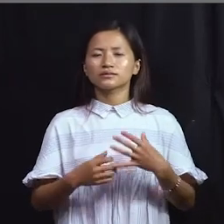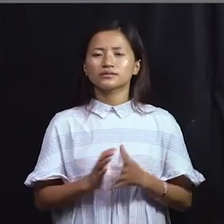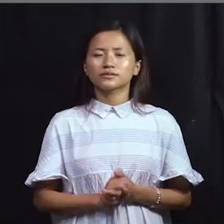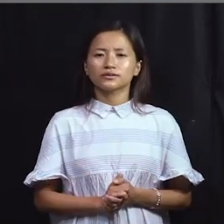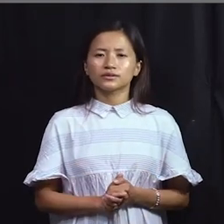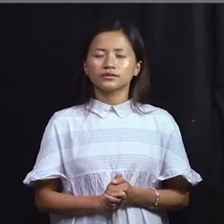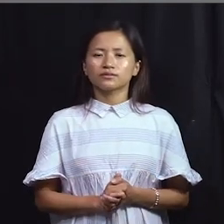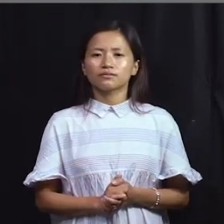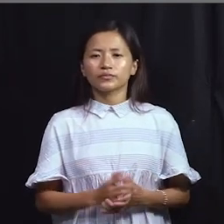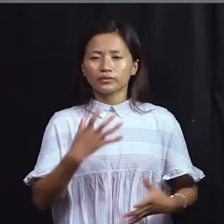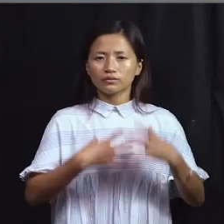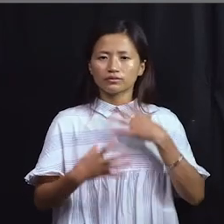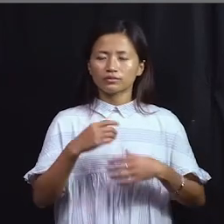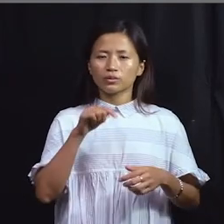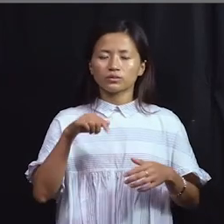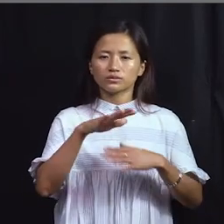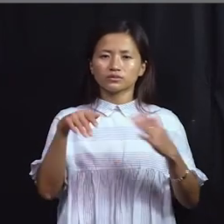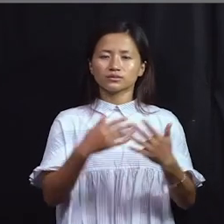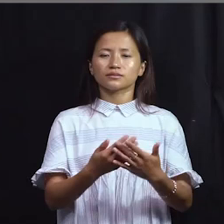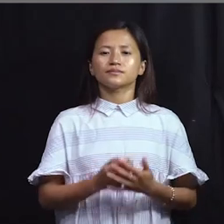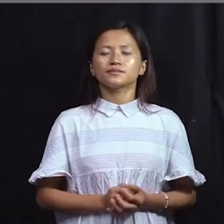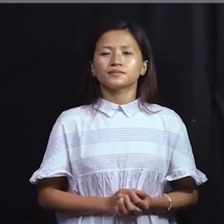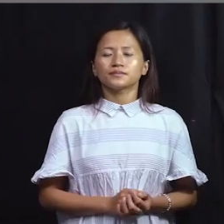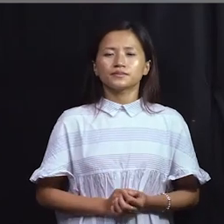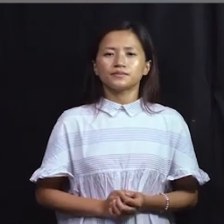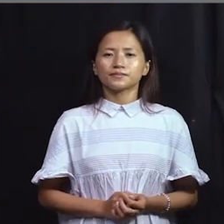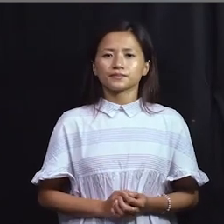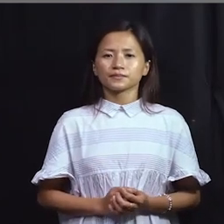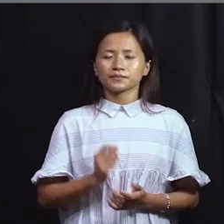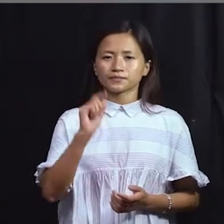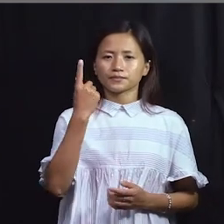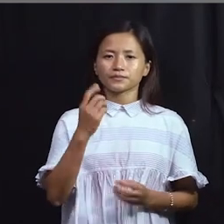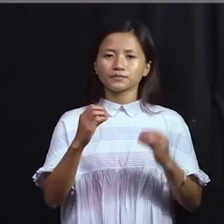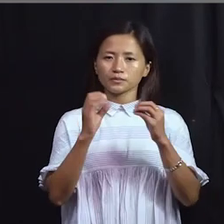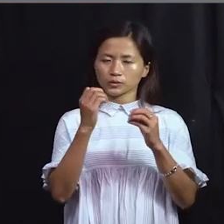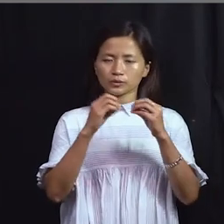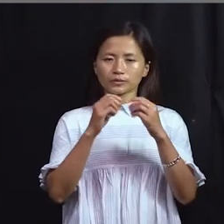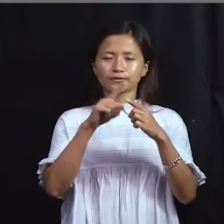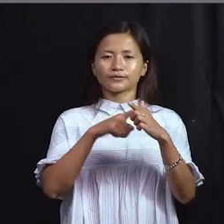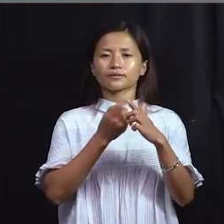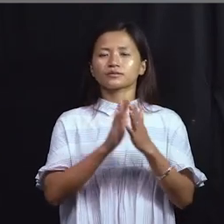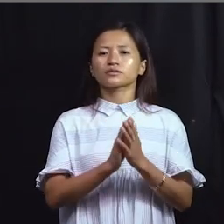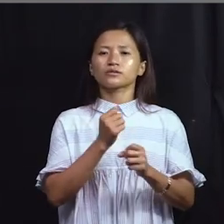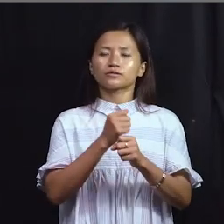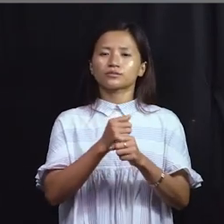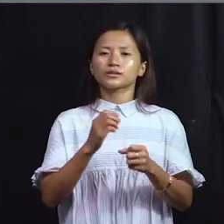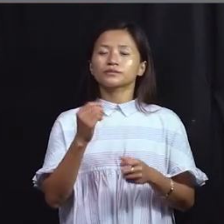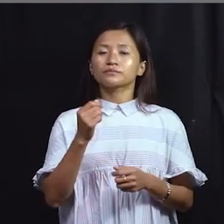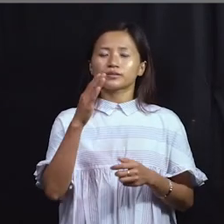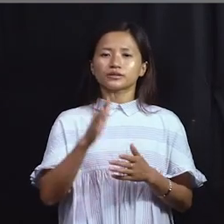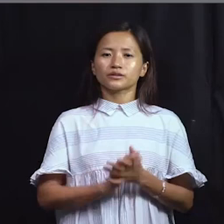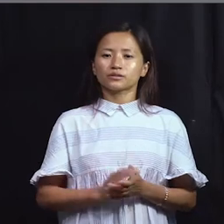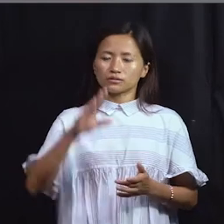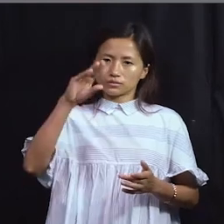We are suffering from this or not. So one of the objectives of government budget is to reduce